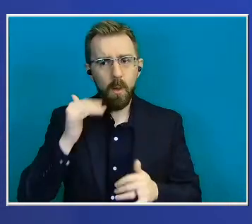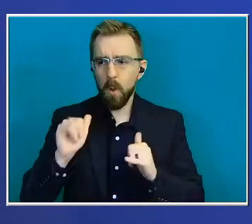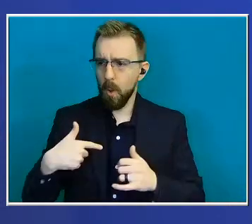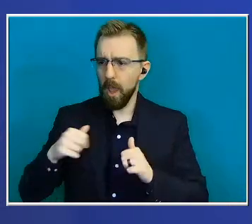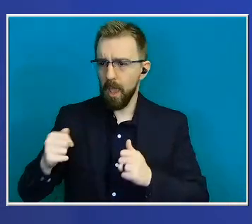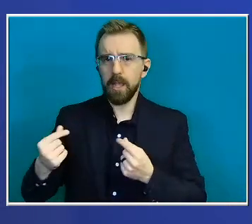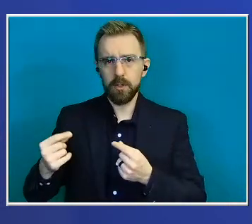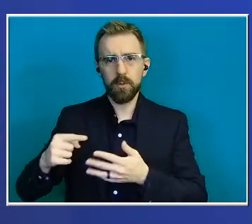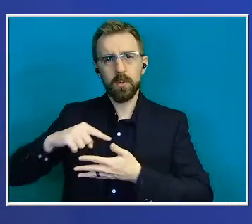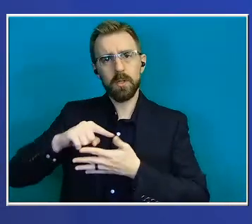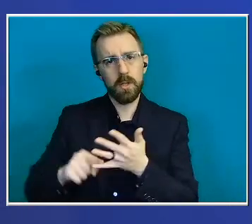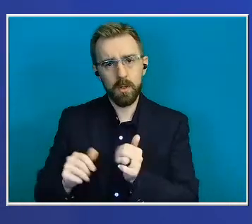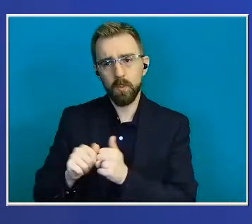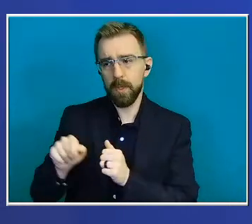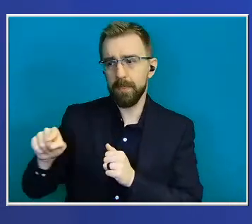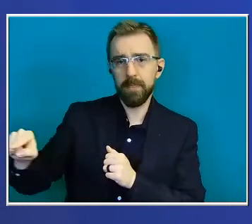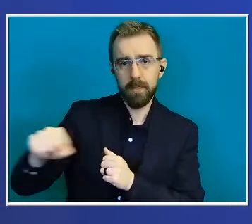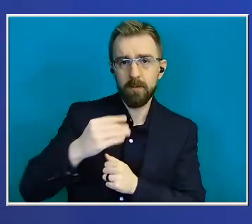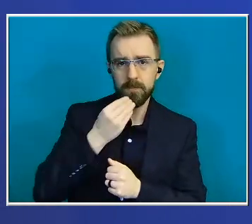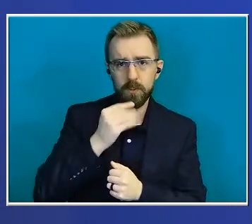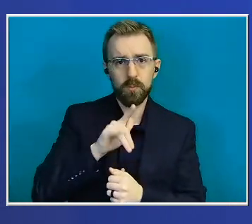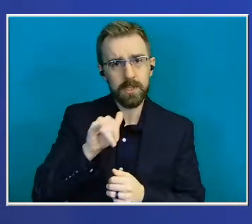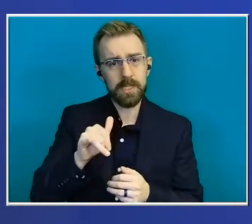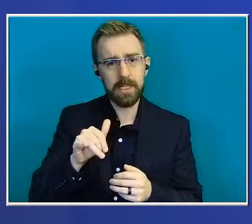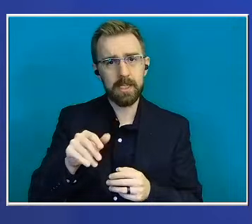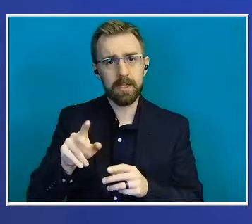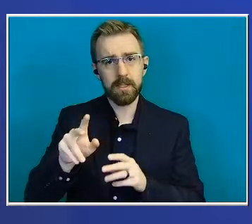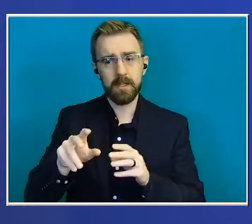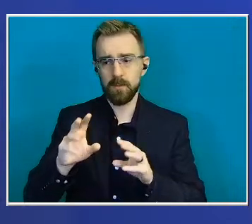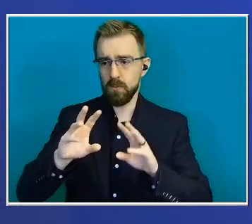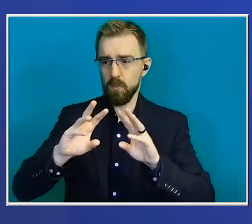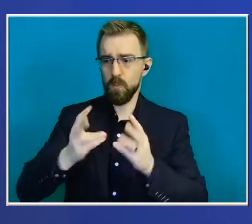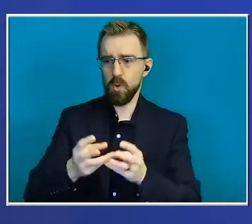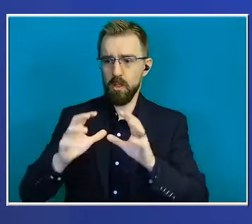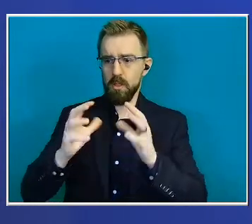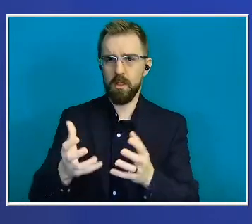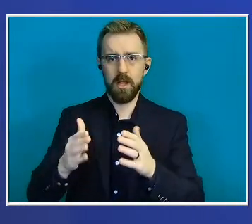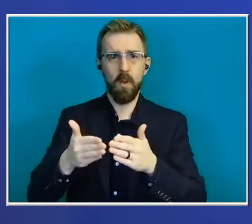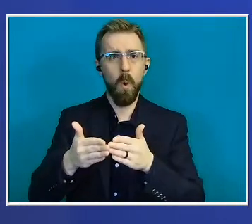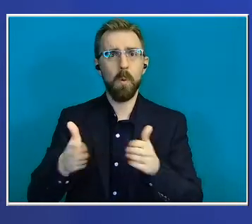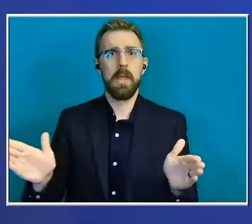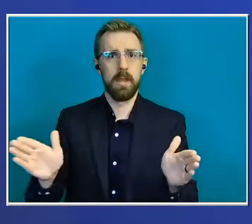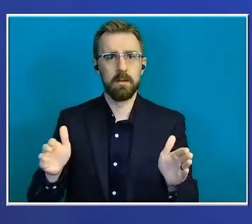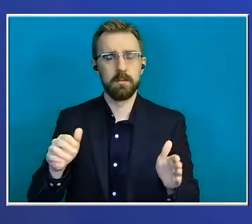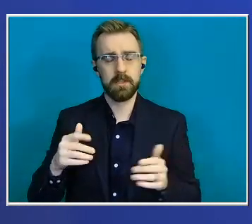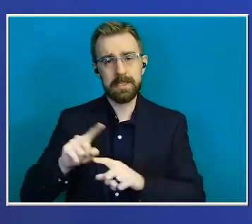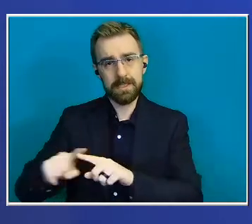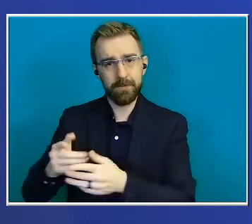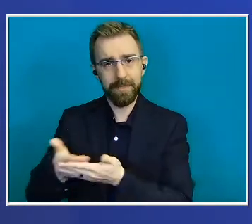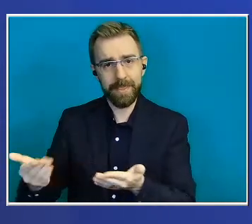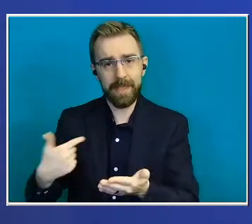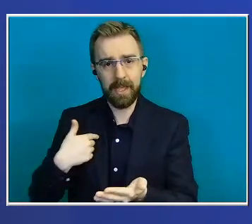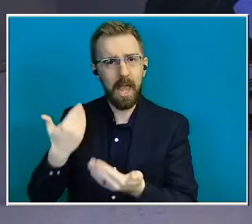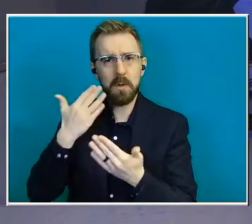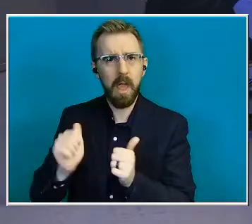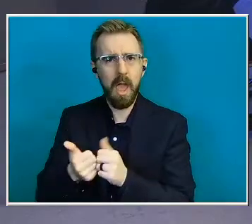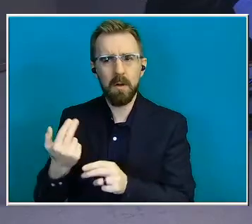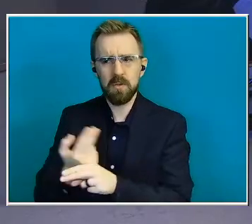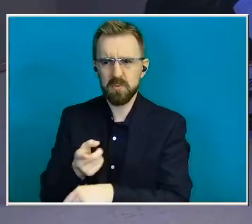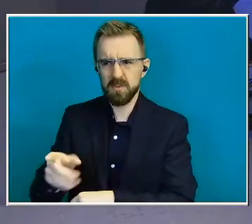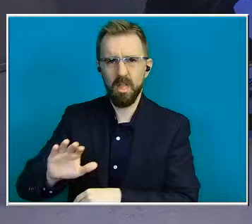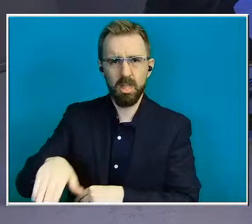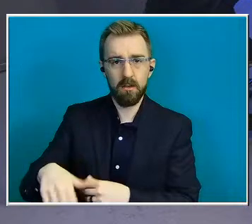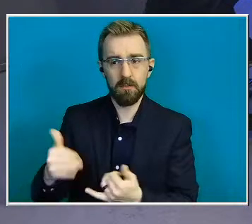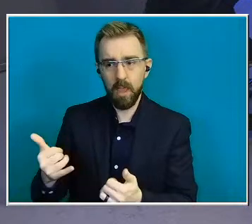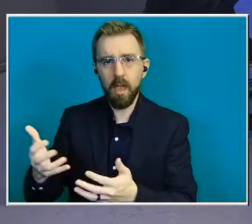do with it, and it really opens people's world of different things. They're not always eating the same thing. That's awesome. Dr.